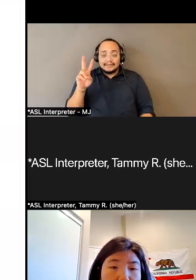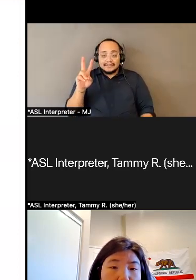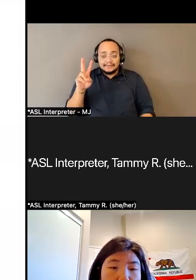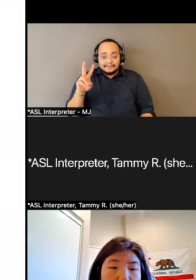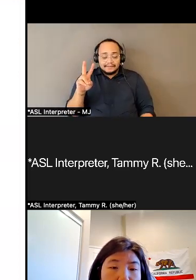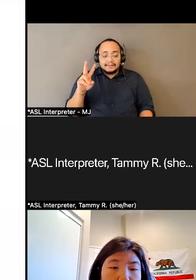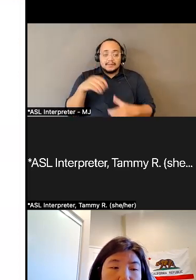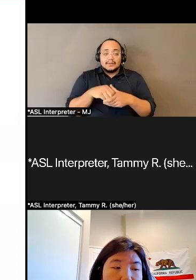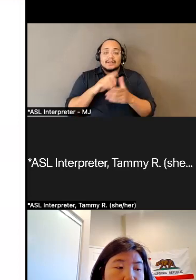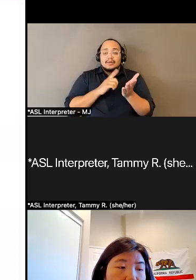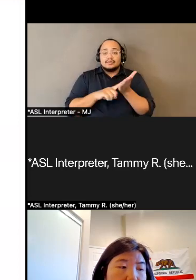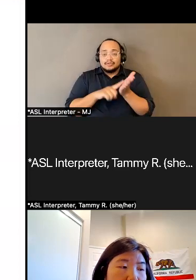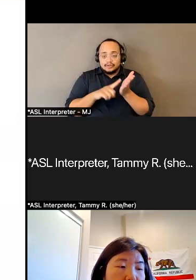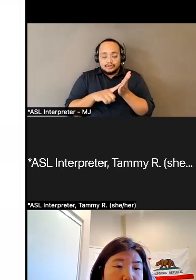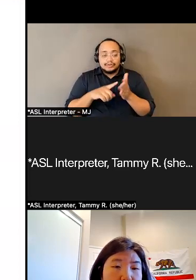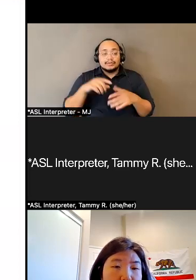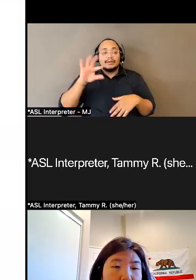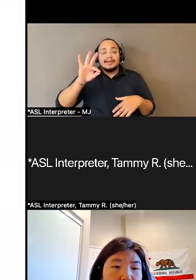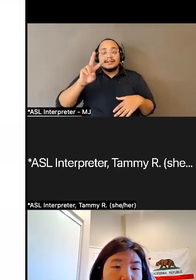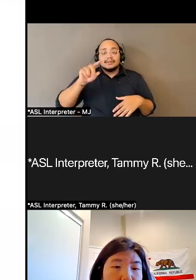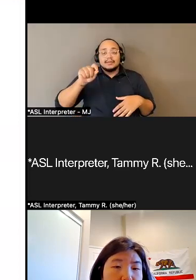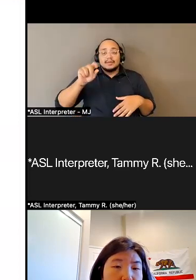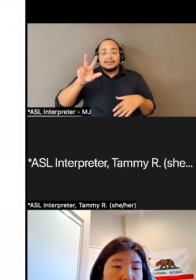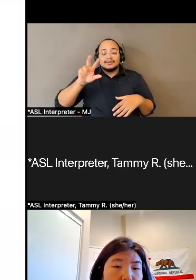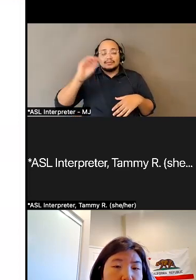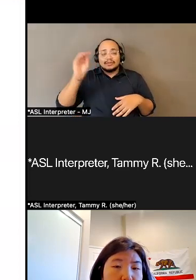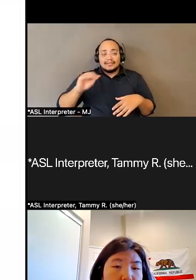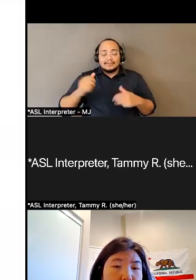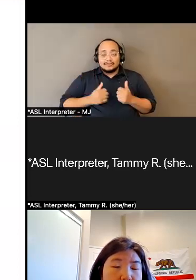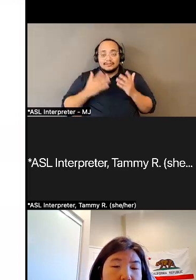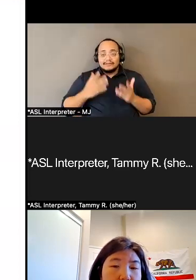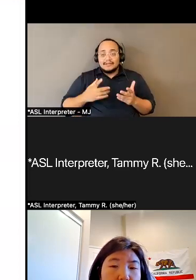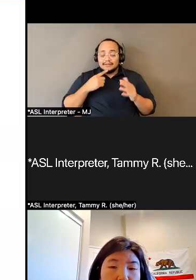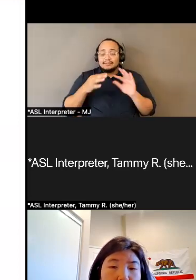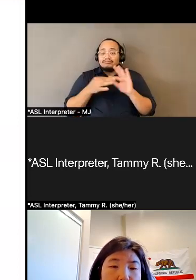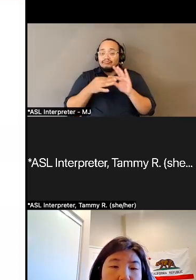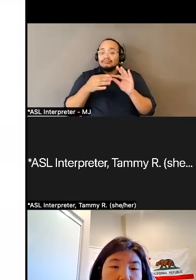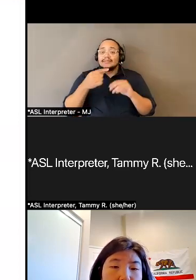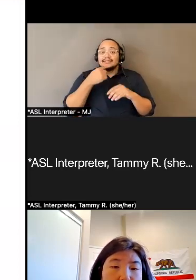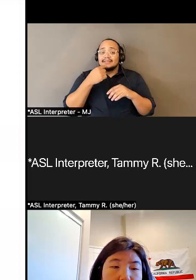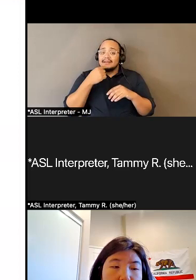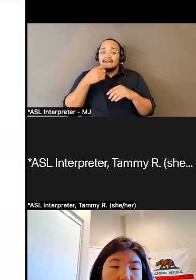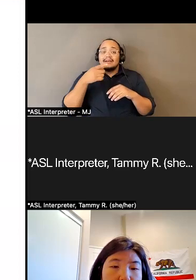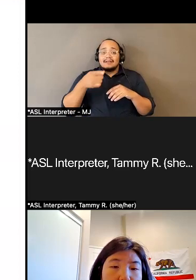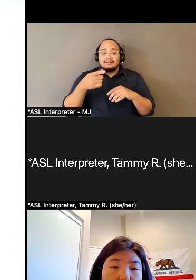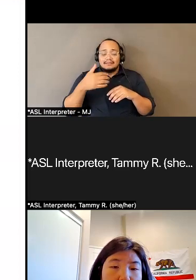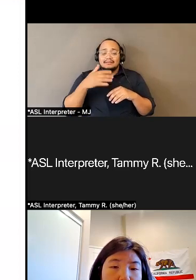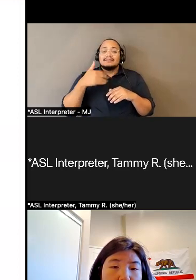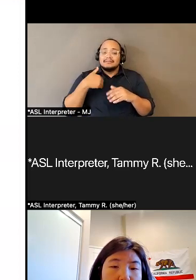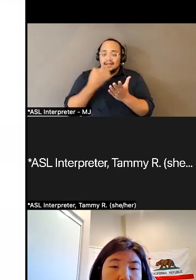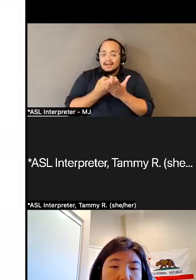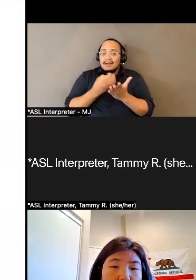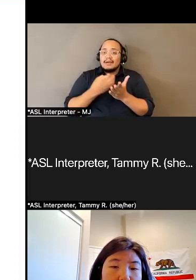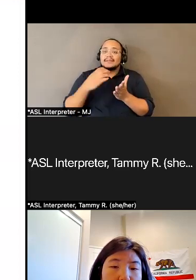our sample. So 92.3% of survivors in our sample reported being subjected to economic abuse,